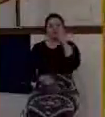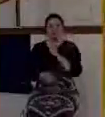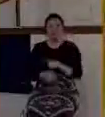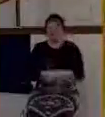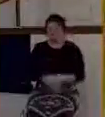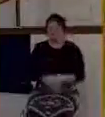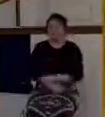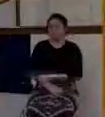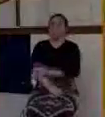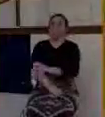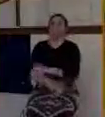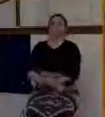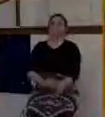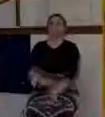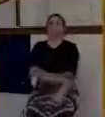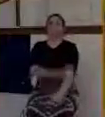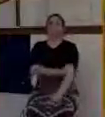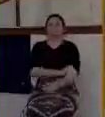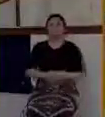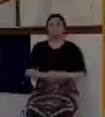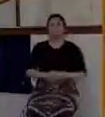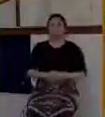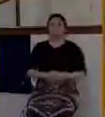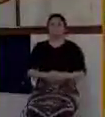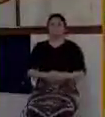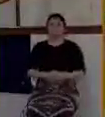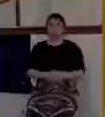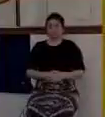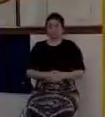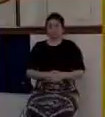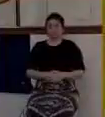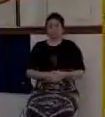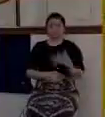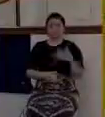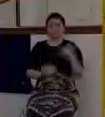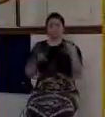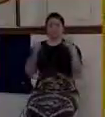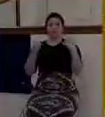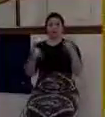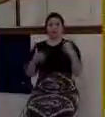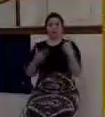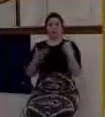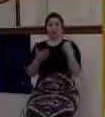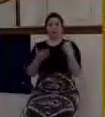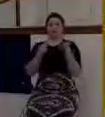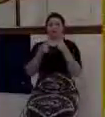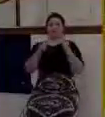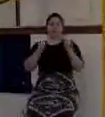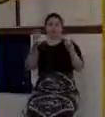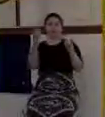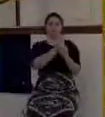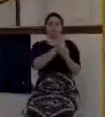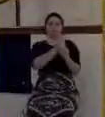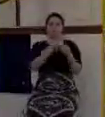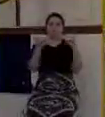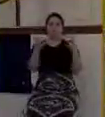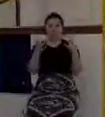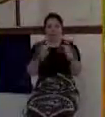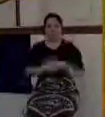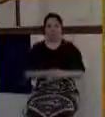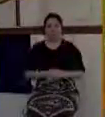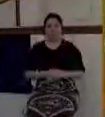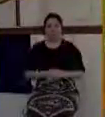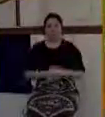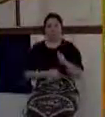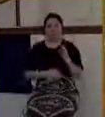so they try to impale him on the horns of a dilemma. They did it with a political question back in